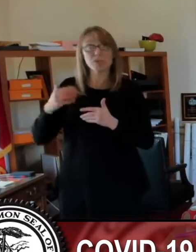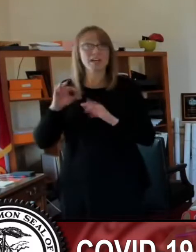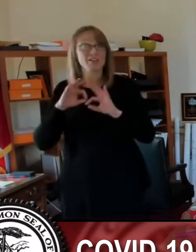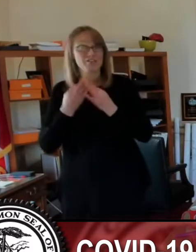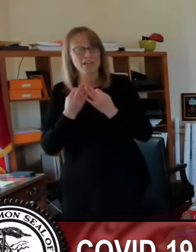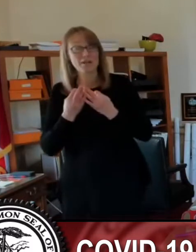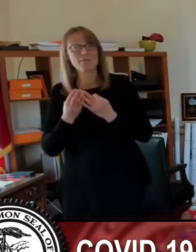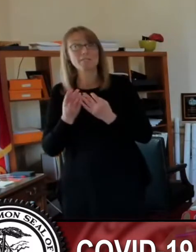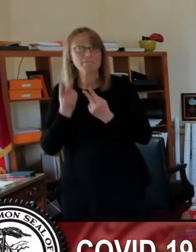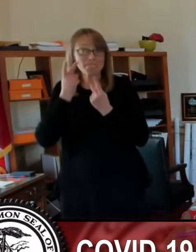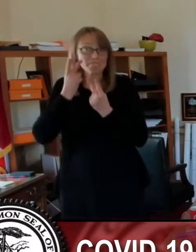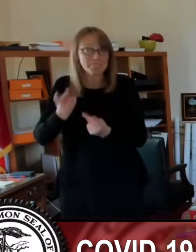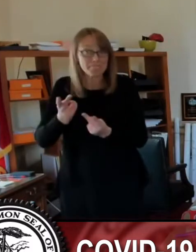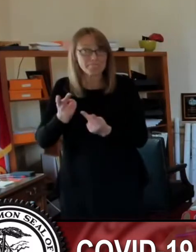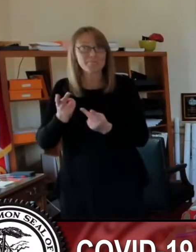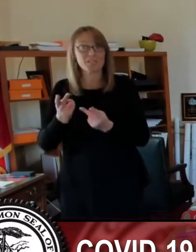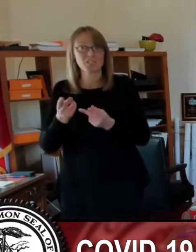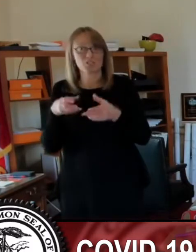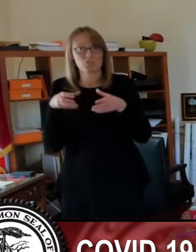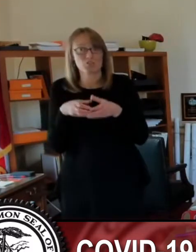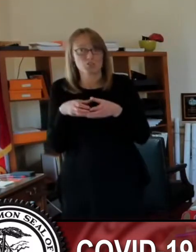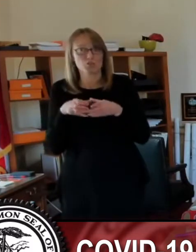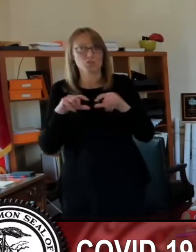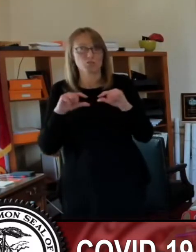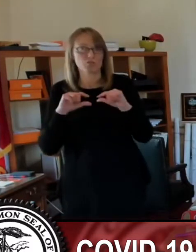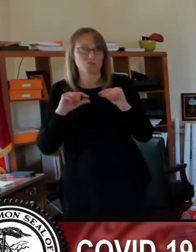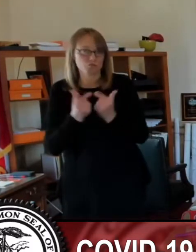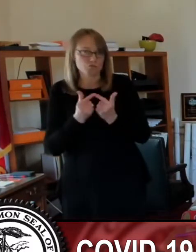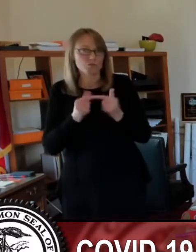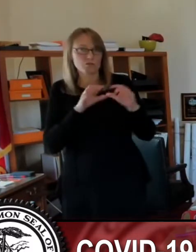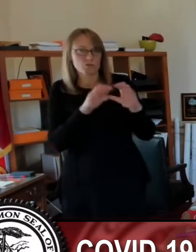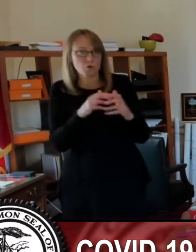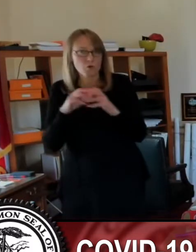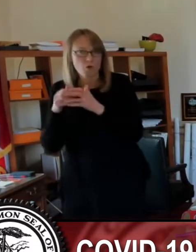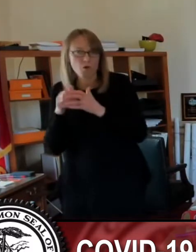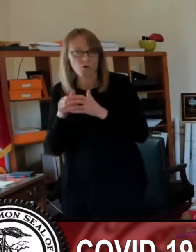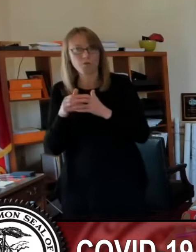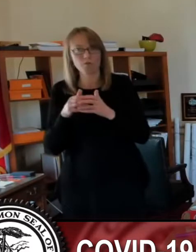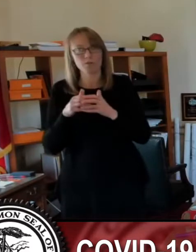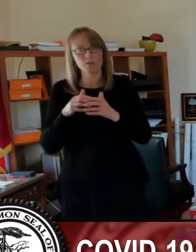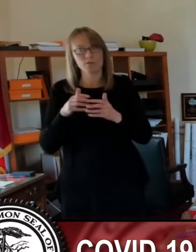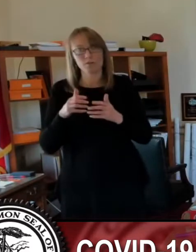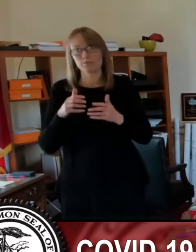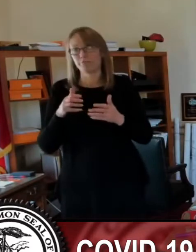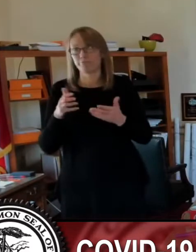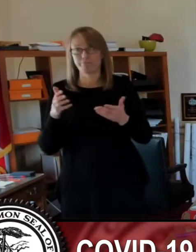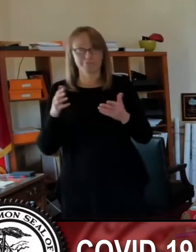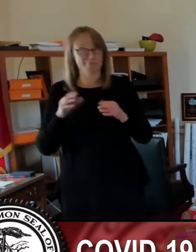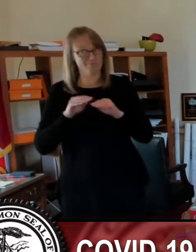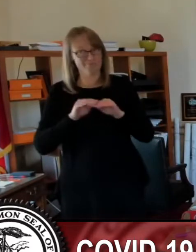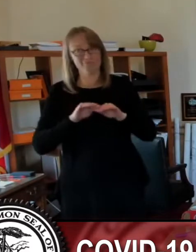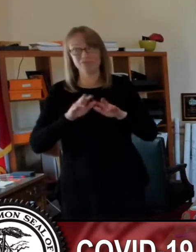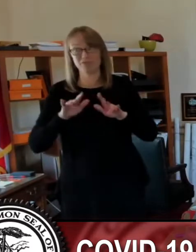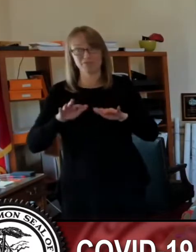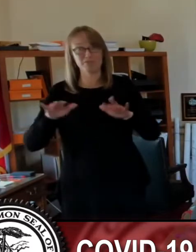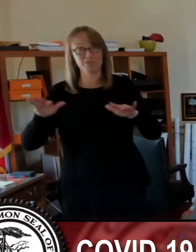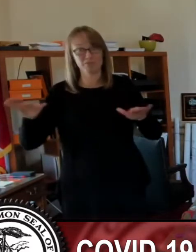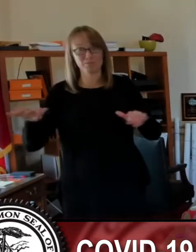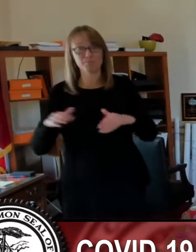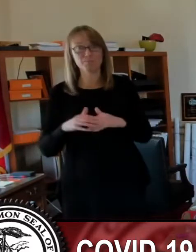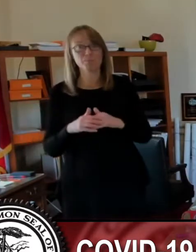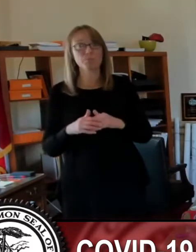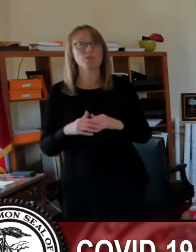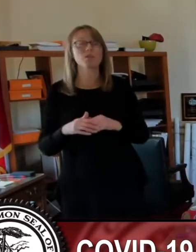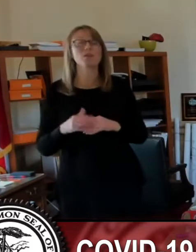It's happening in small groups, but it's happening across the spectrum. The most cases, South